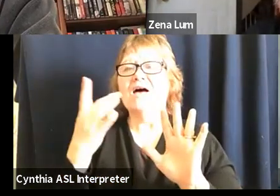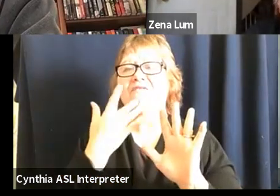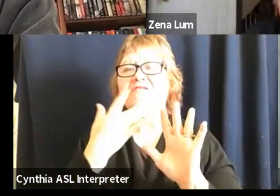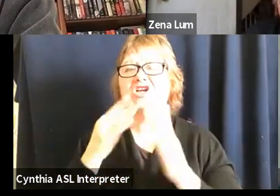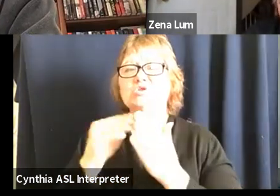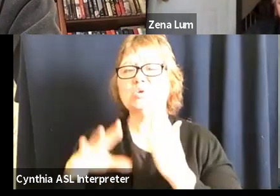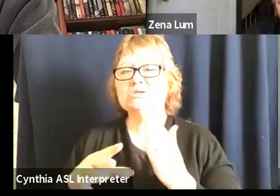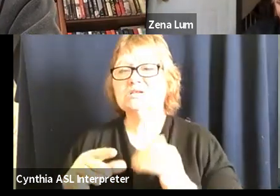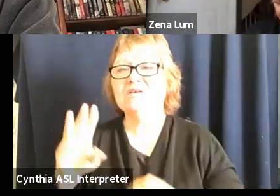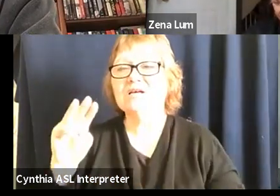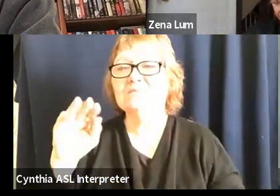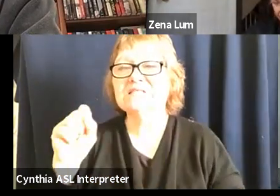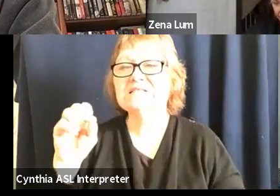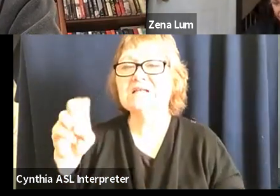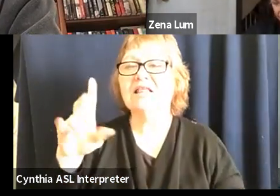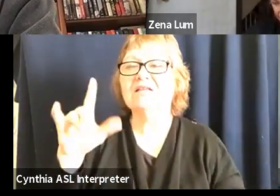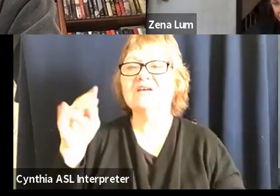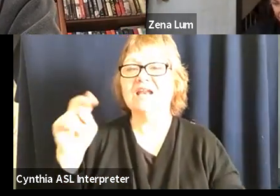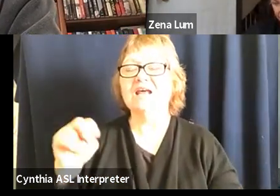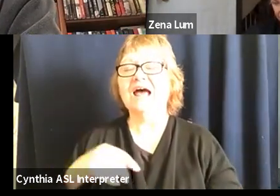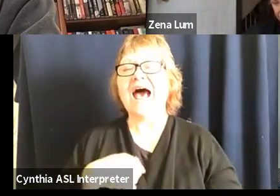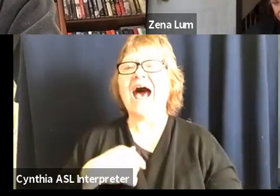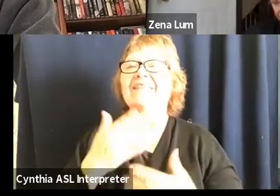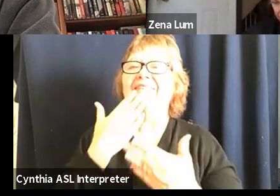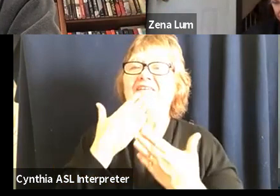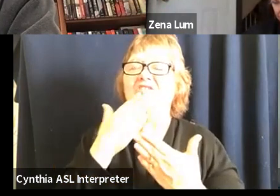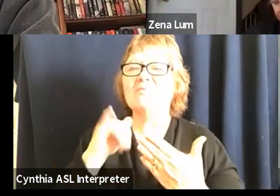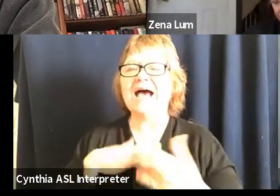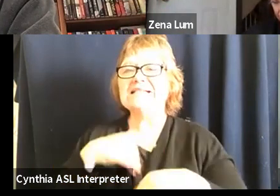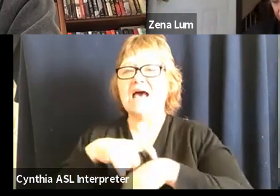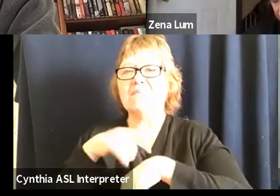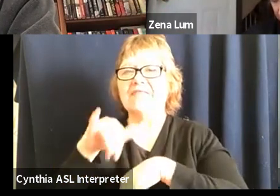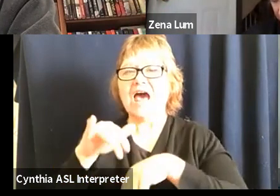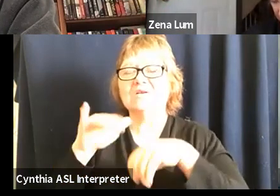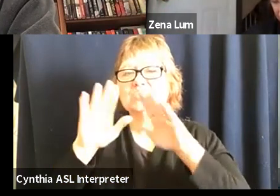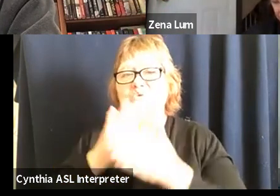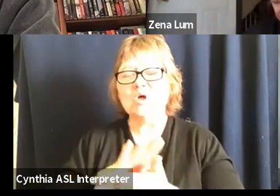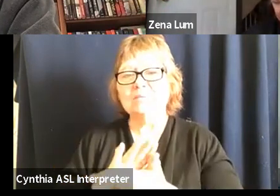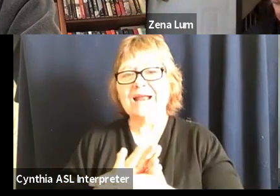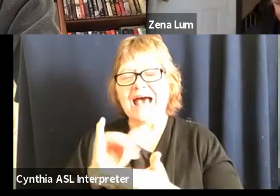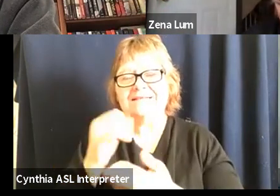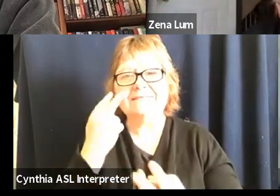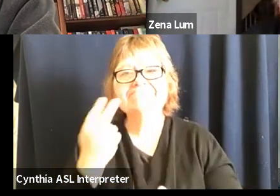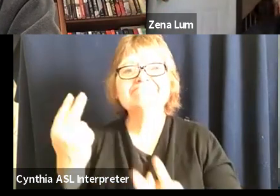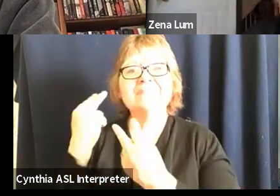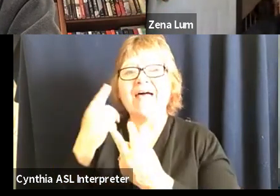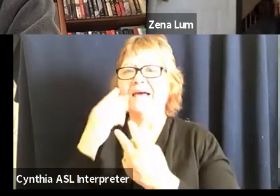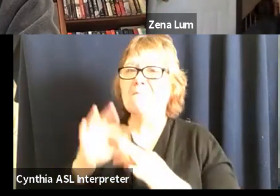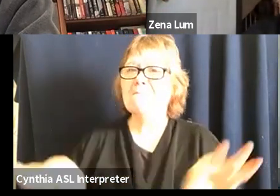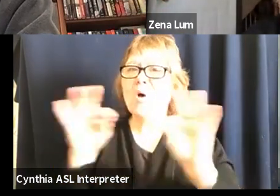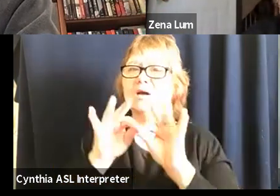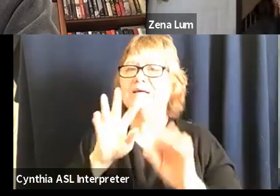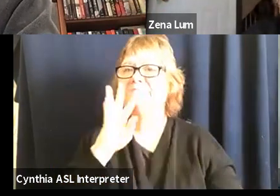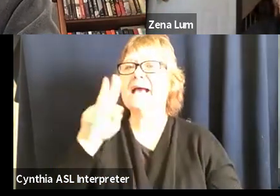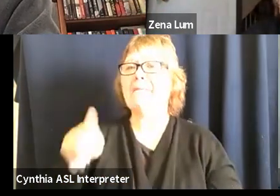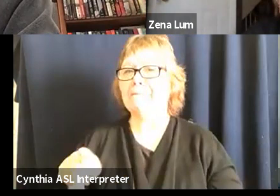I greatly value my time at the school, and as a graduate, it's especially important for me to speak up. I think we all need to be more vocal